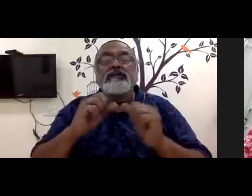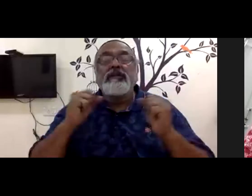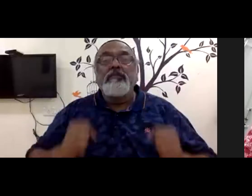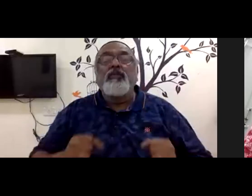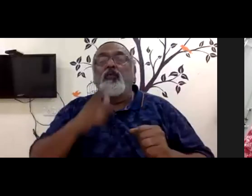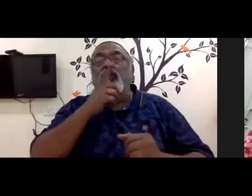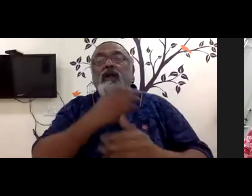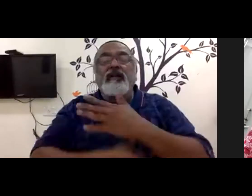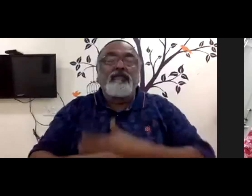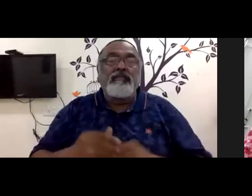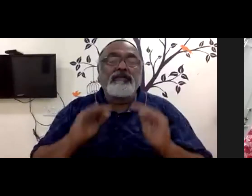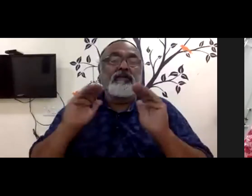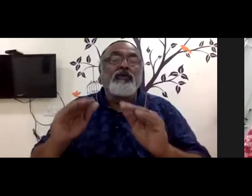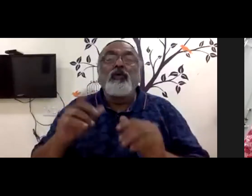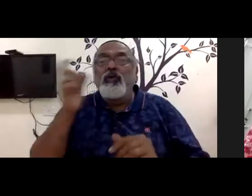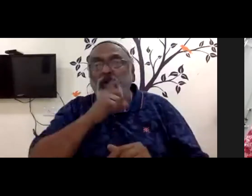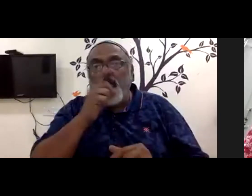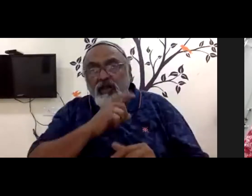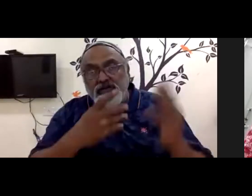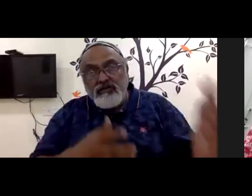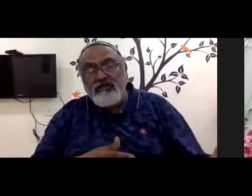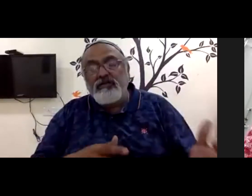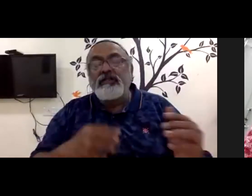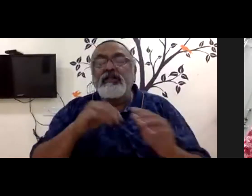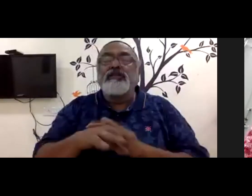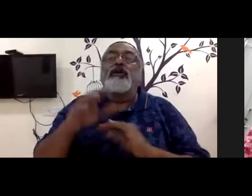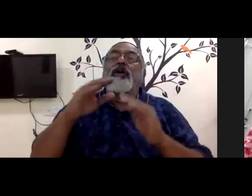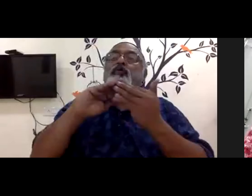At your college or at your community.